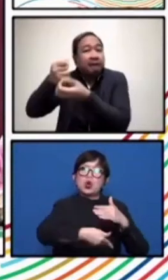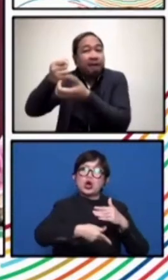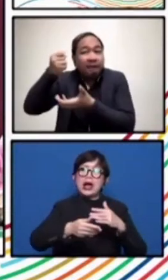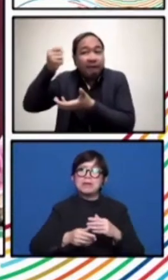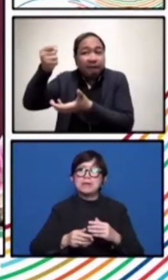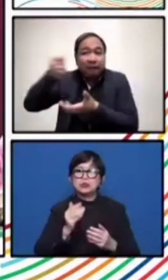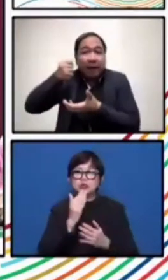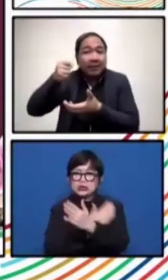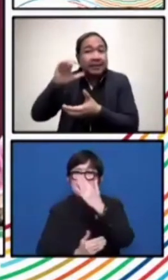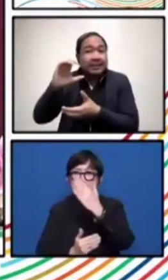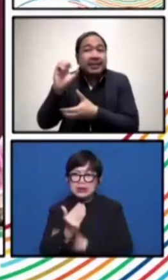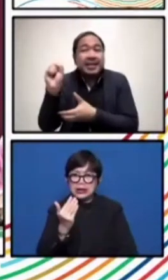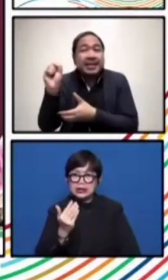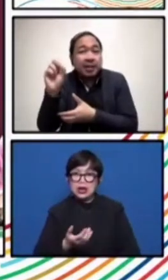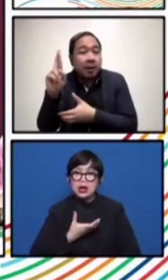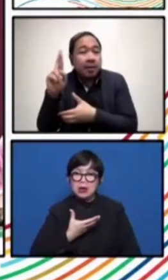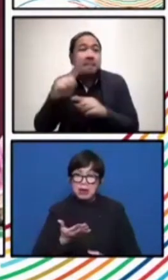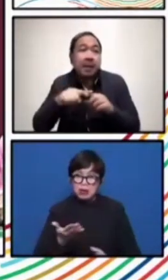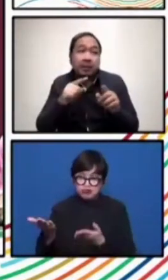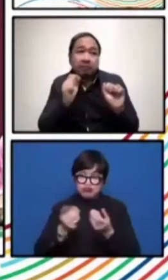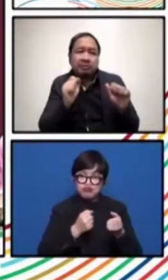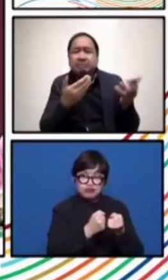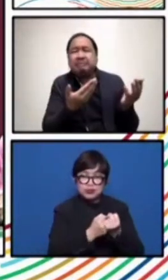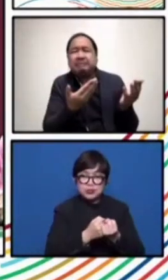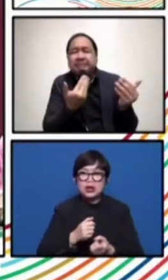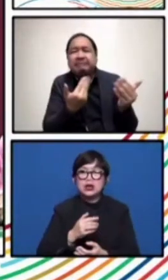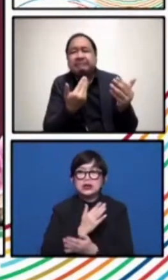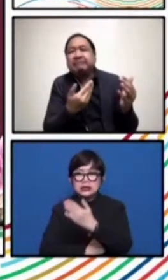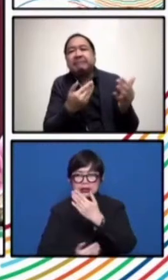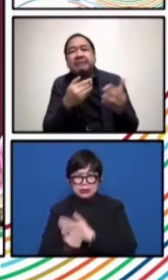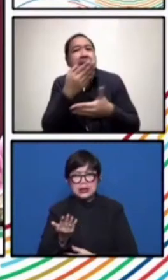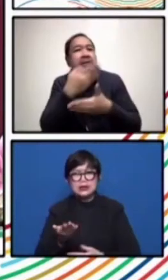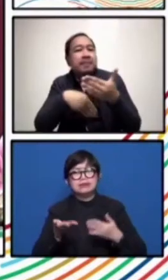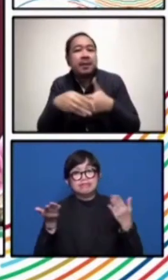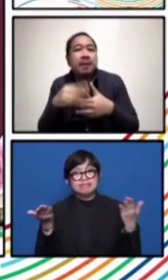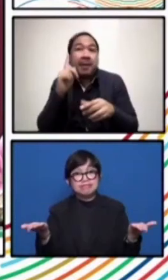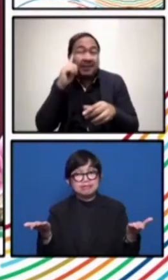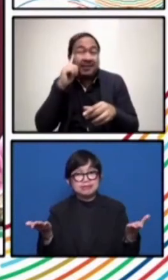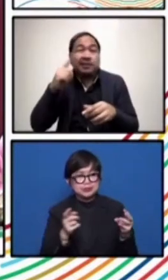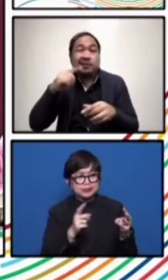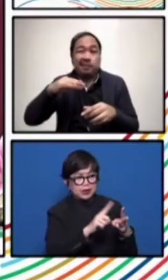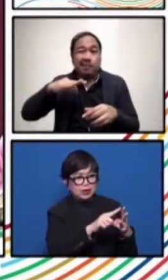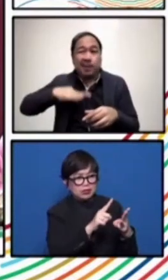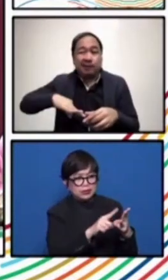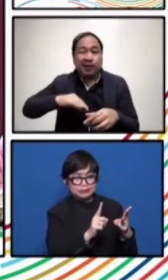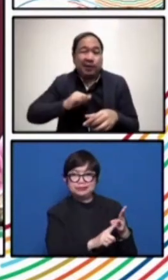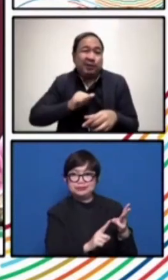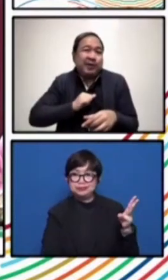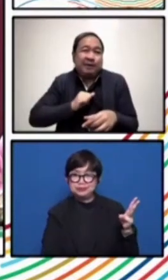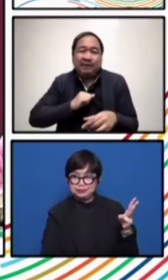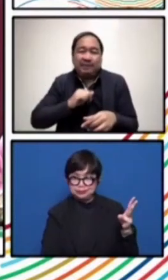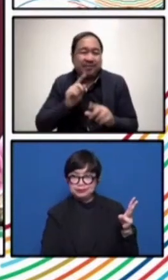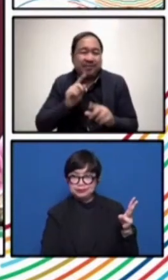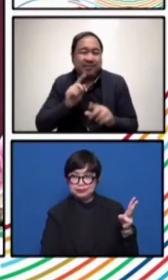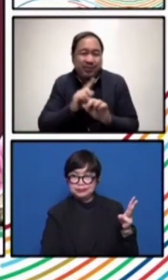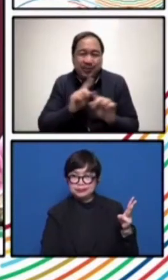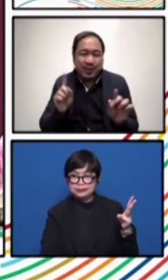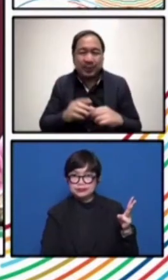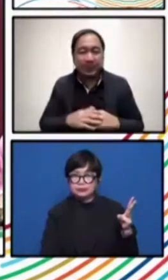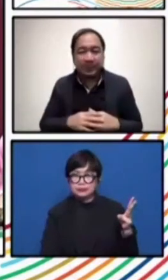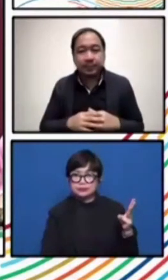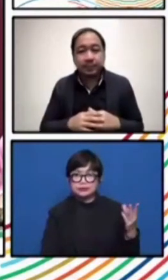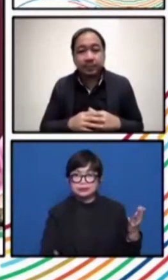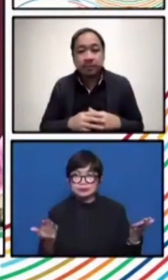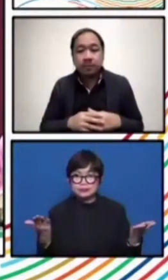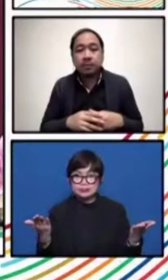then why not the third is in terms of uh just the sheer uh